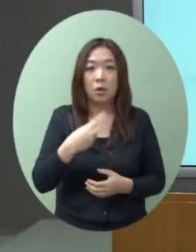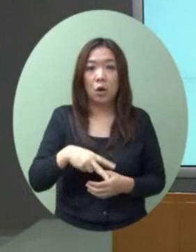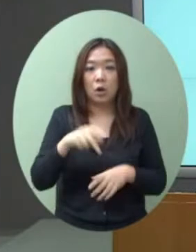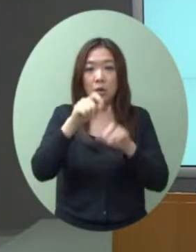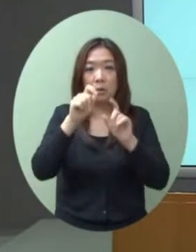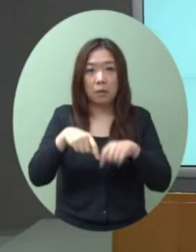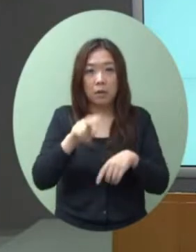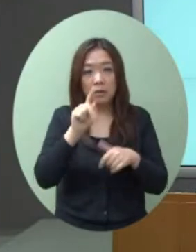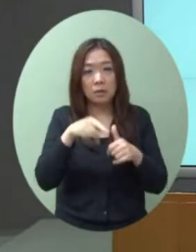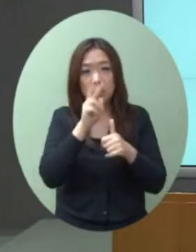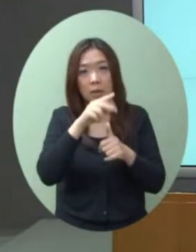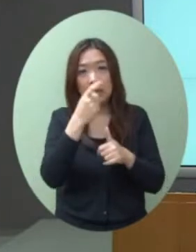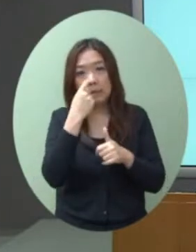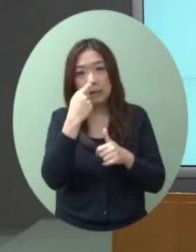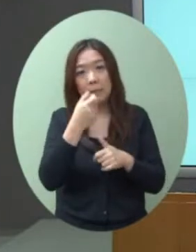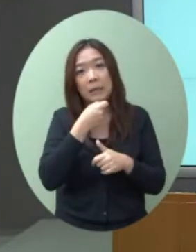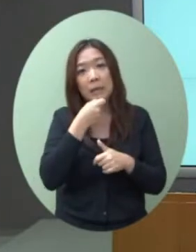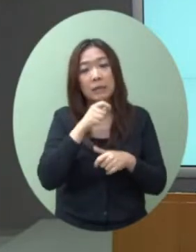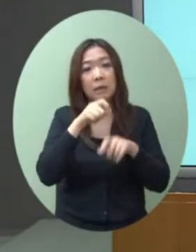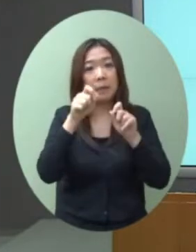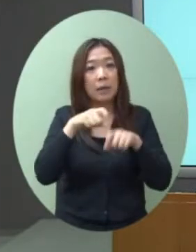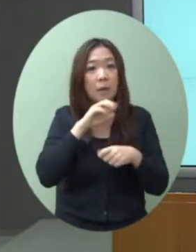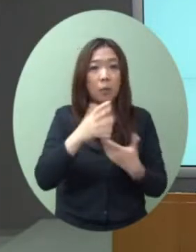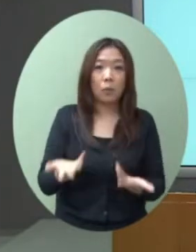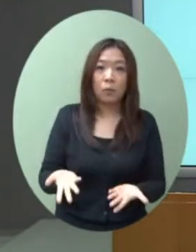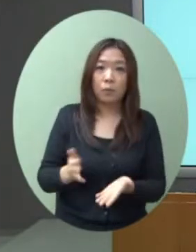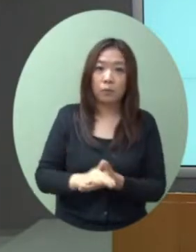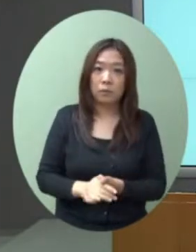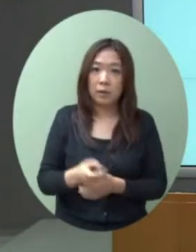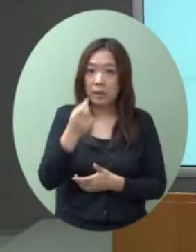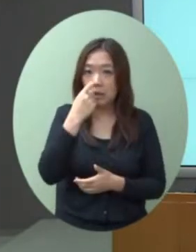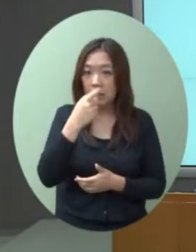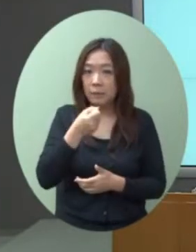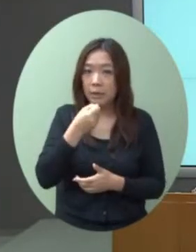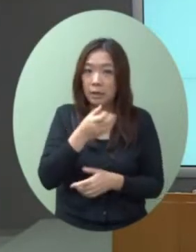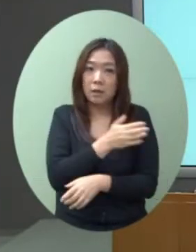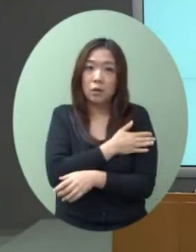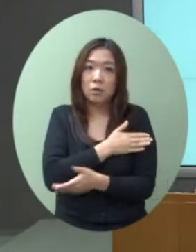Last two questions of today. Any questions in English?